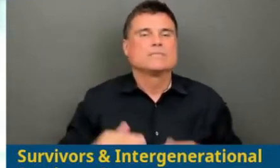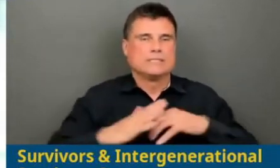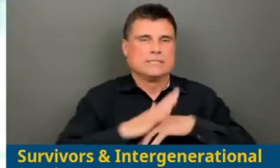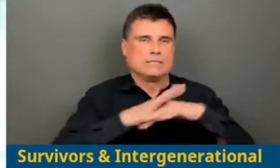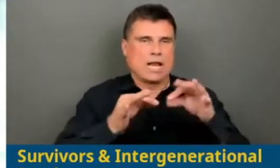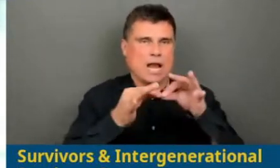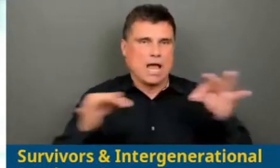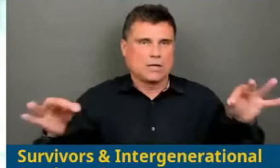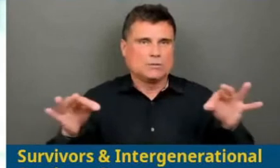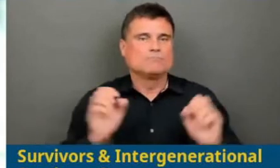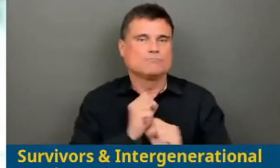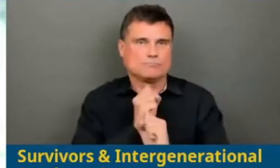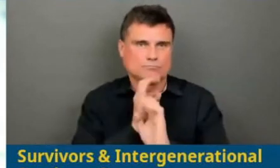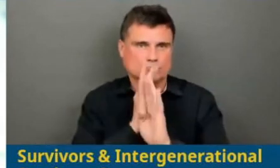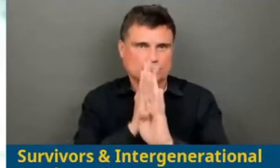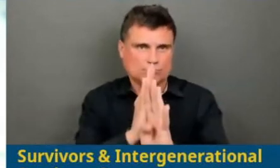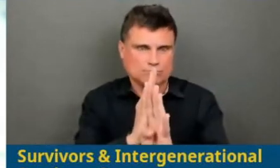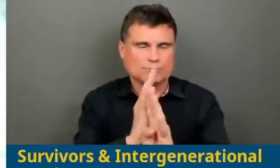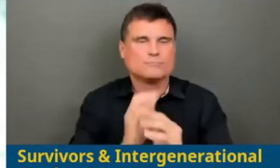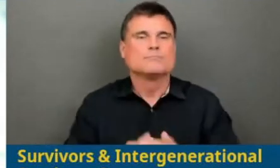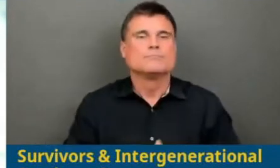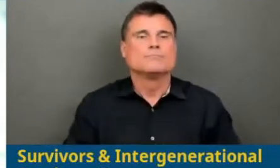Spew a isikusint nochung.